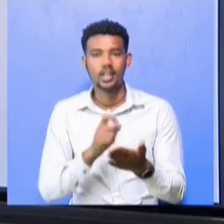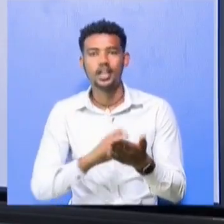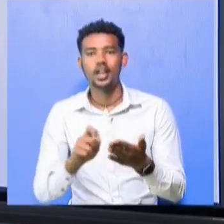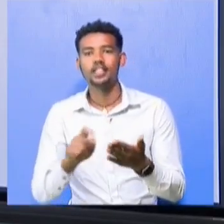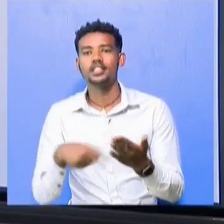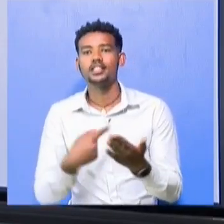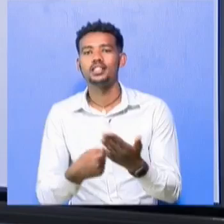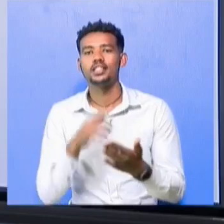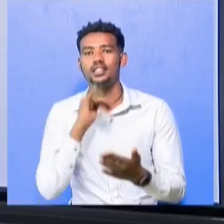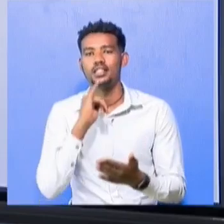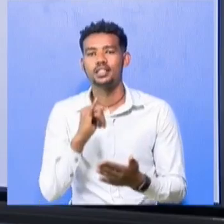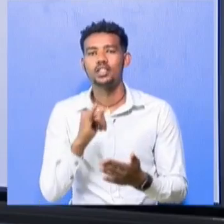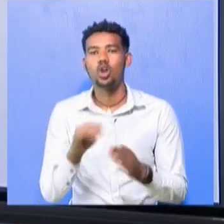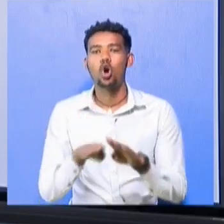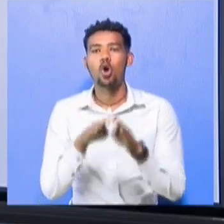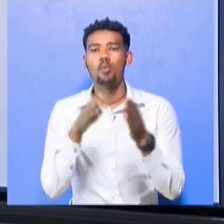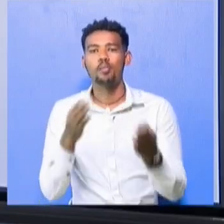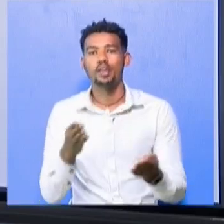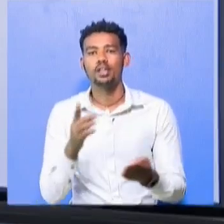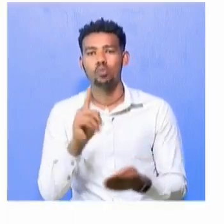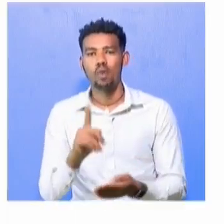is opening one.